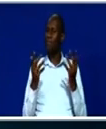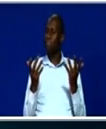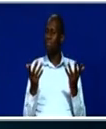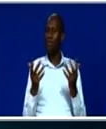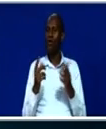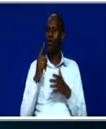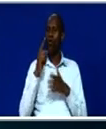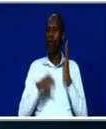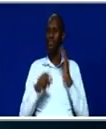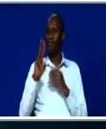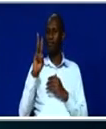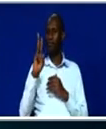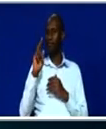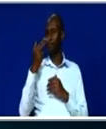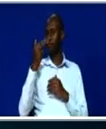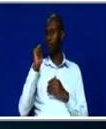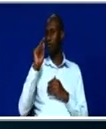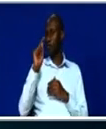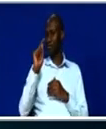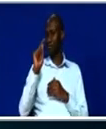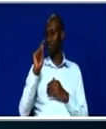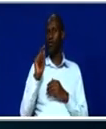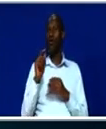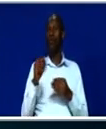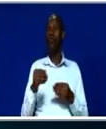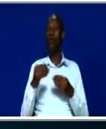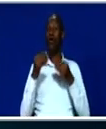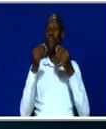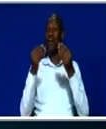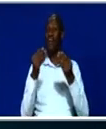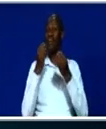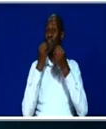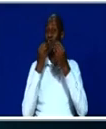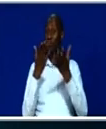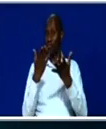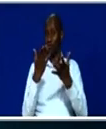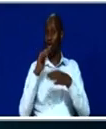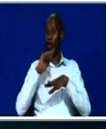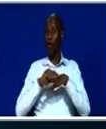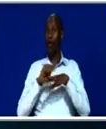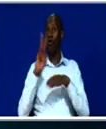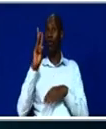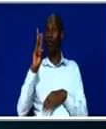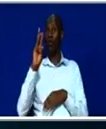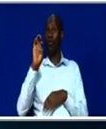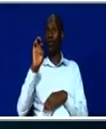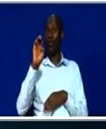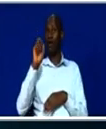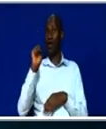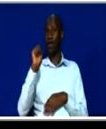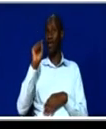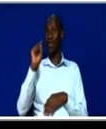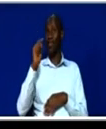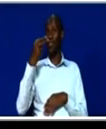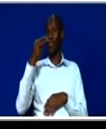is what, and we are saying it means we provide information on weathering. So when you are called upon to